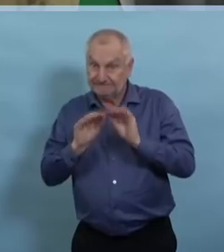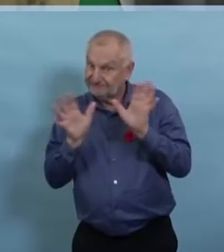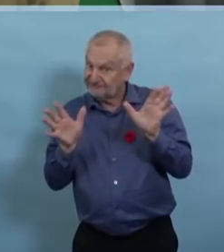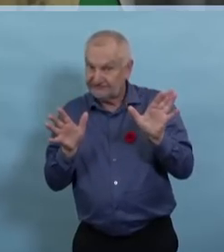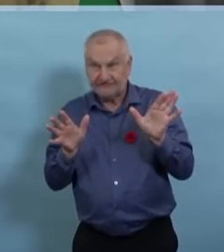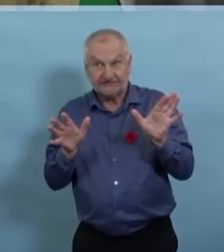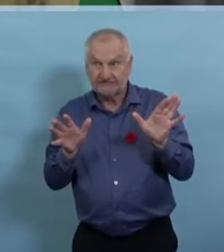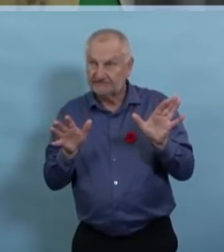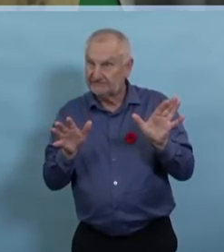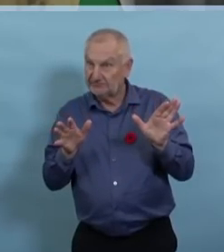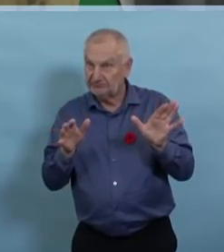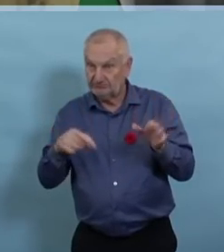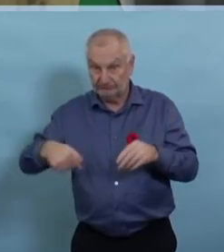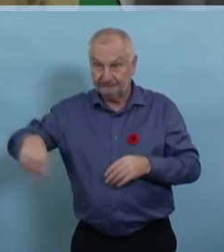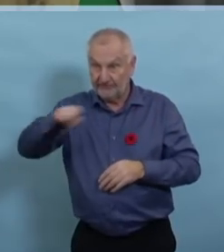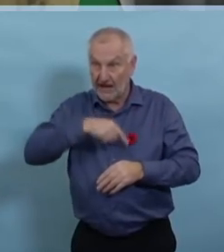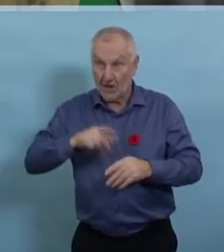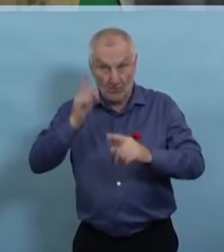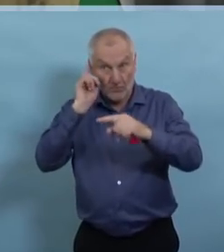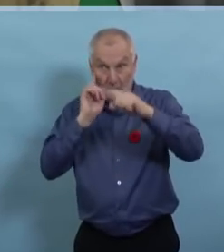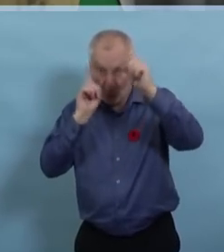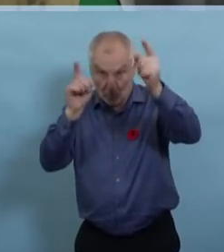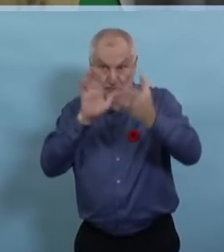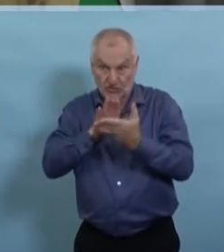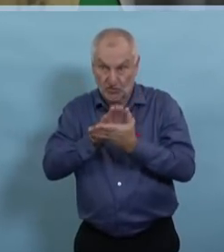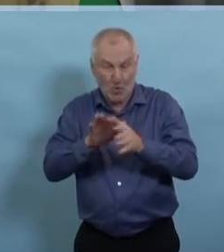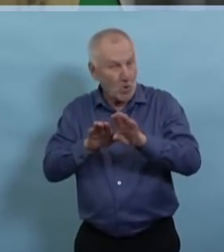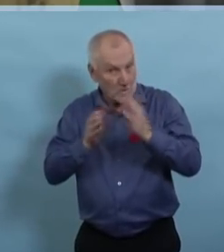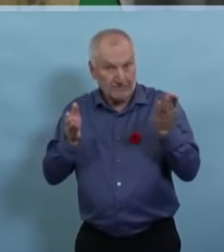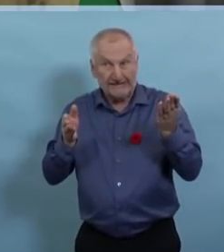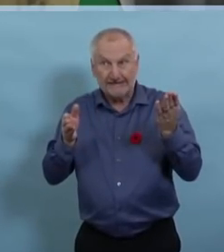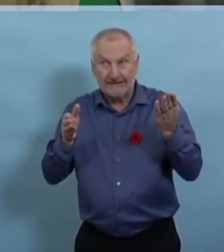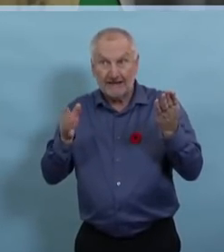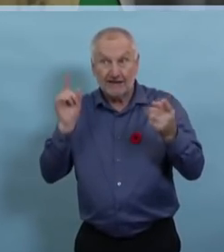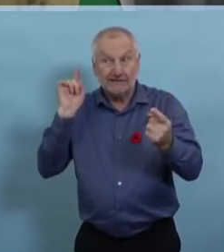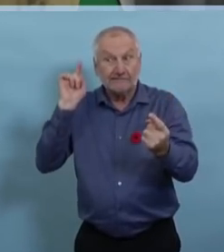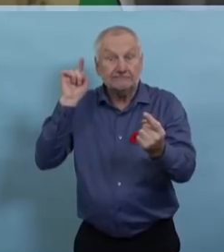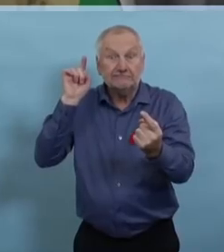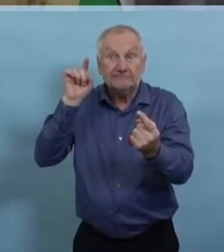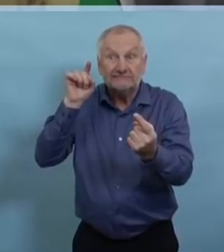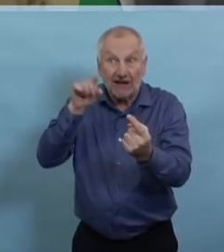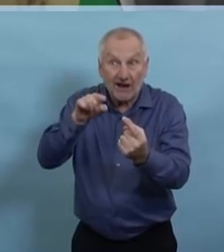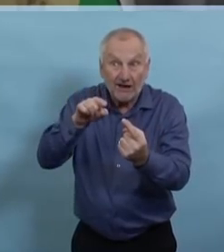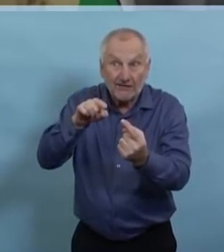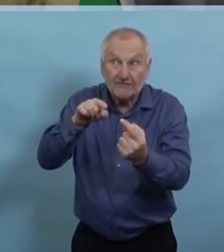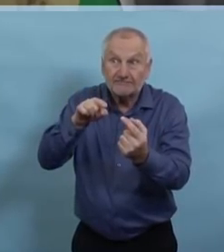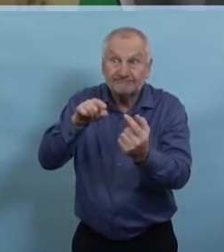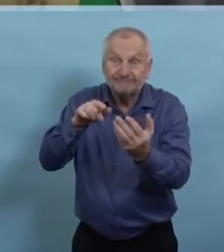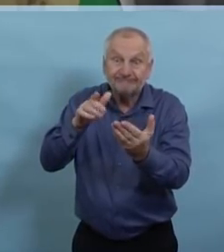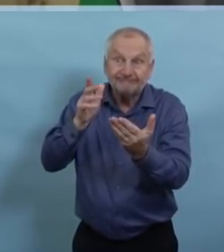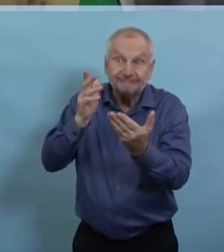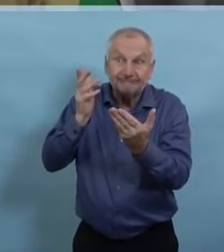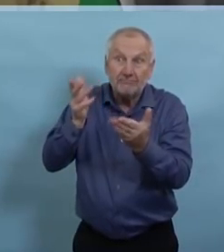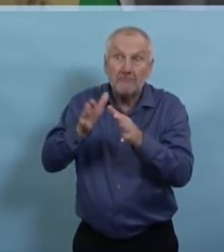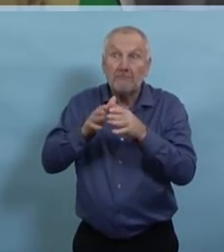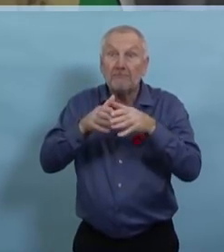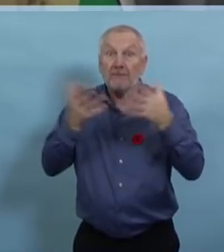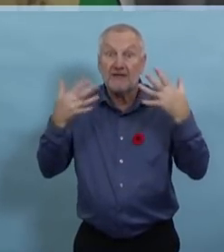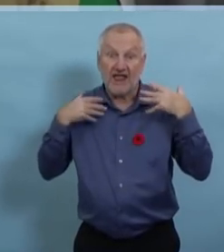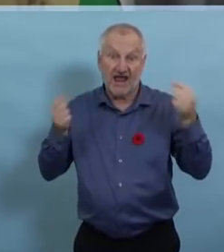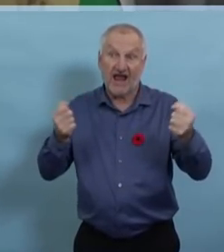that schools can remain open so long as it's determined by health officials that it's both safe and proper to do